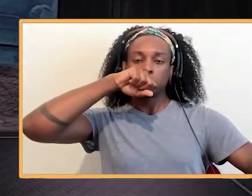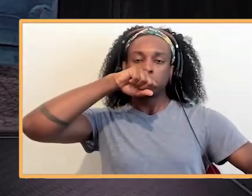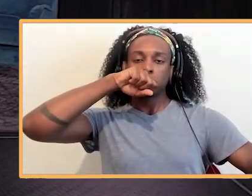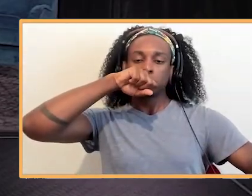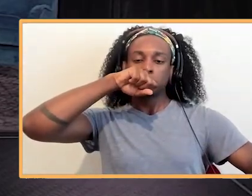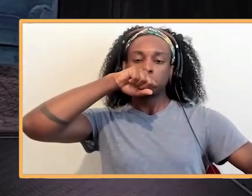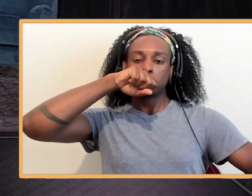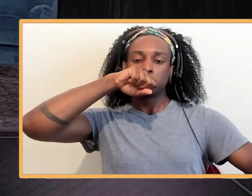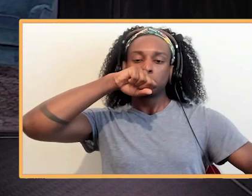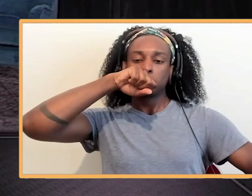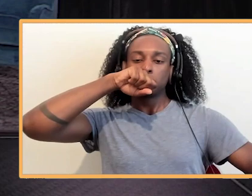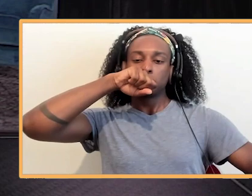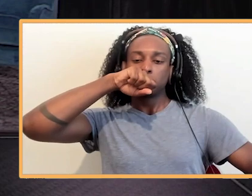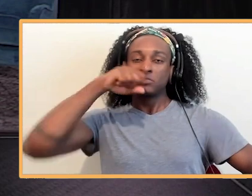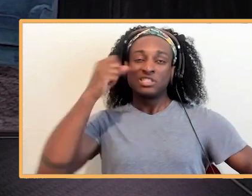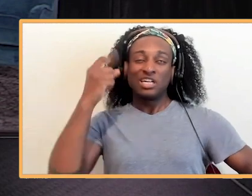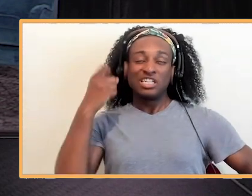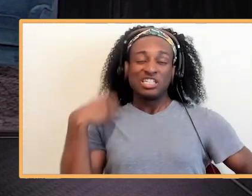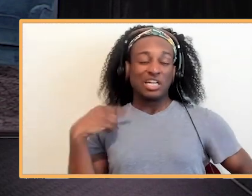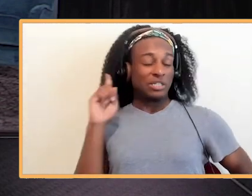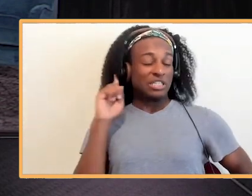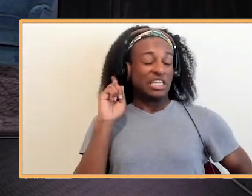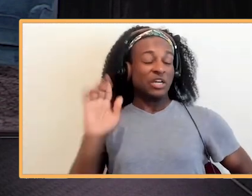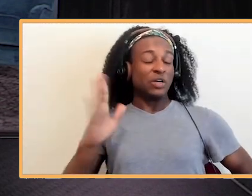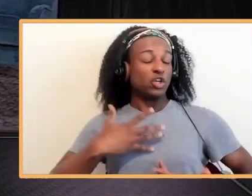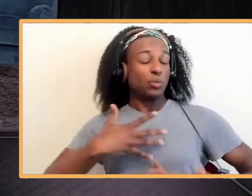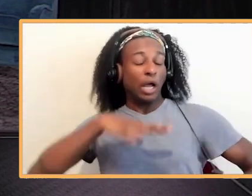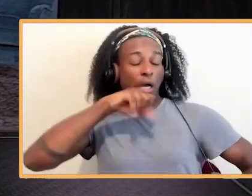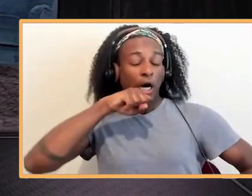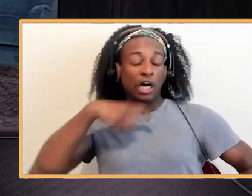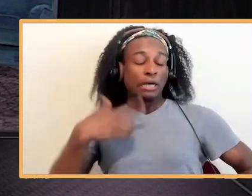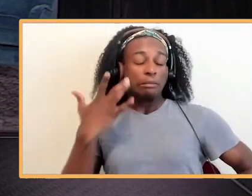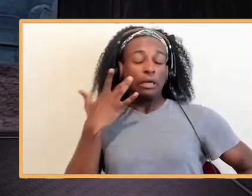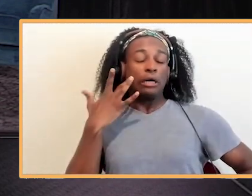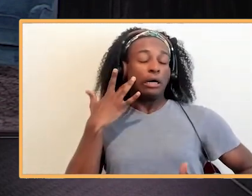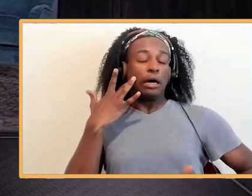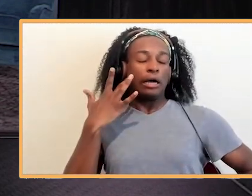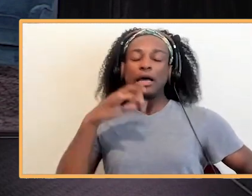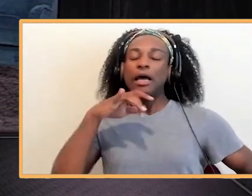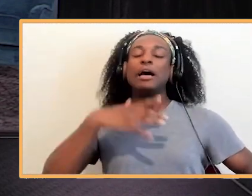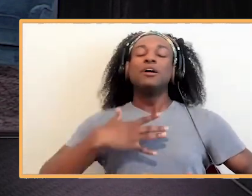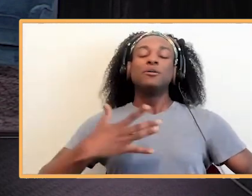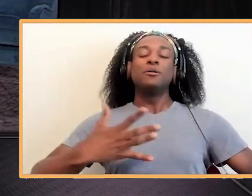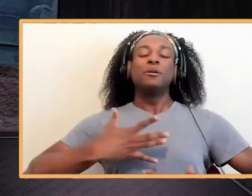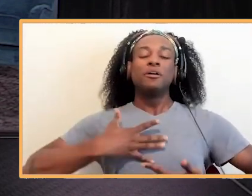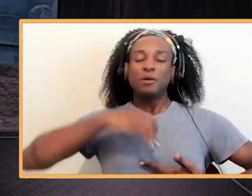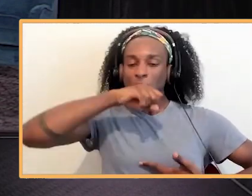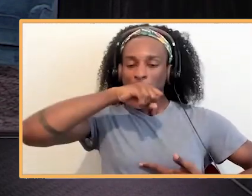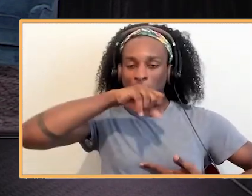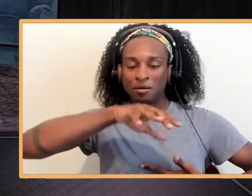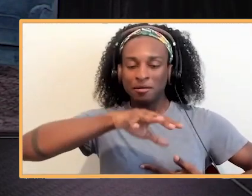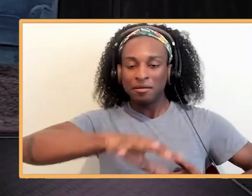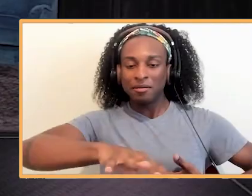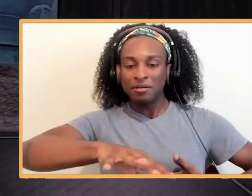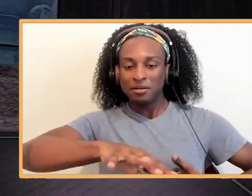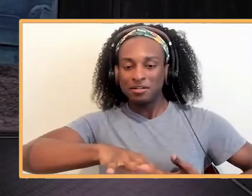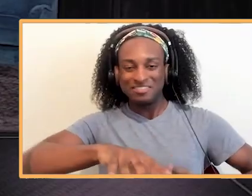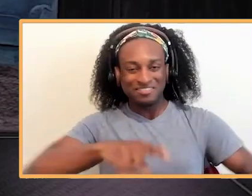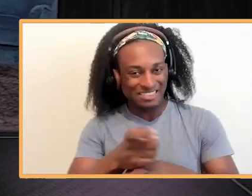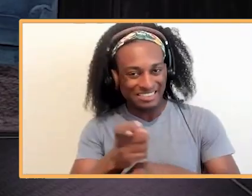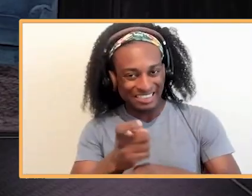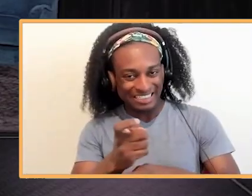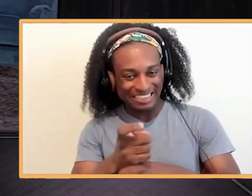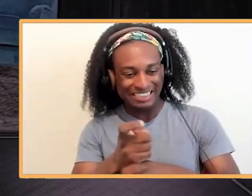And see, I'm even annoyed by the sound of your breathing. And let's exhale out. Just kidding.